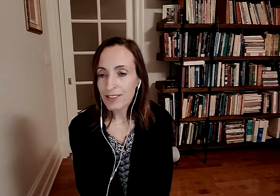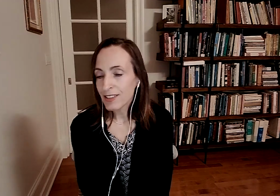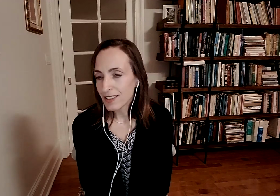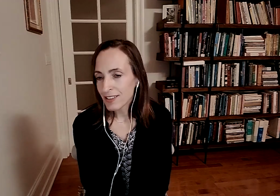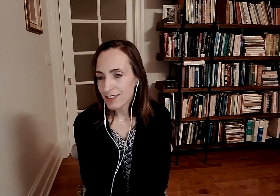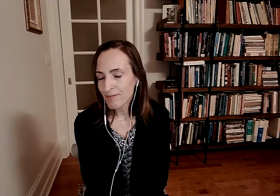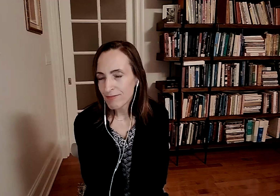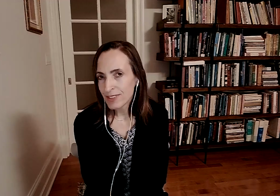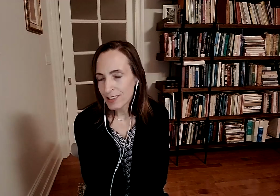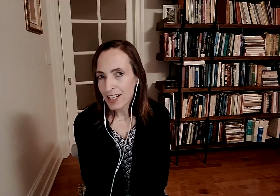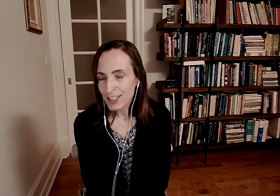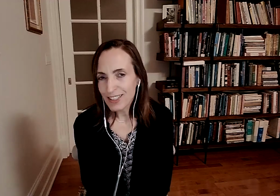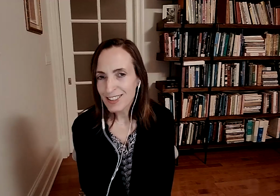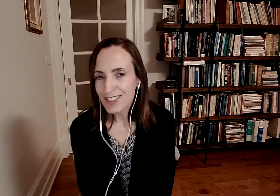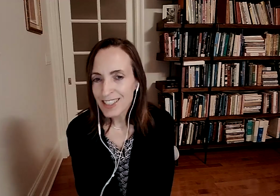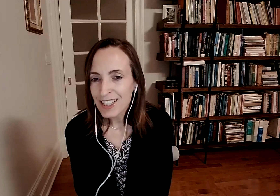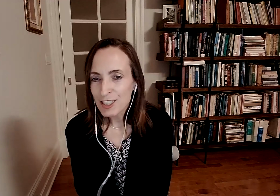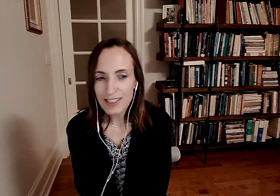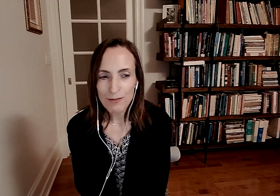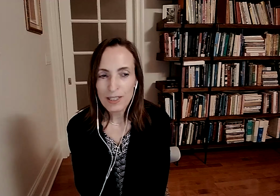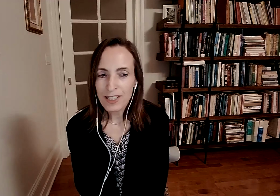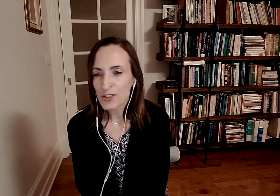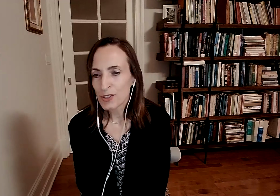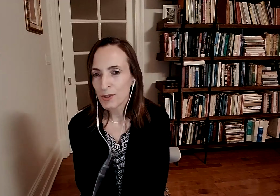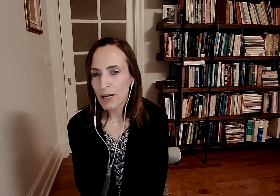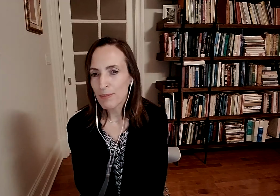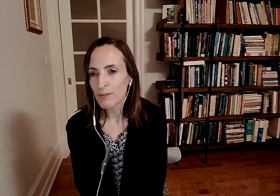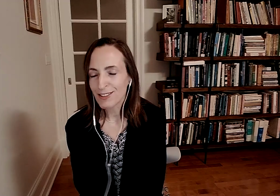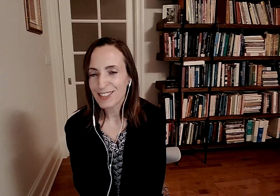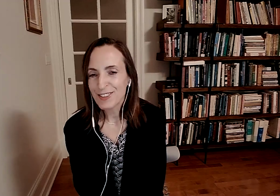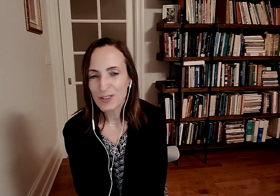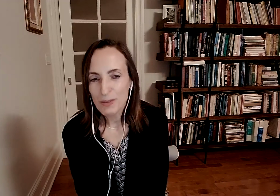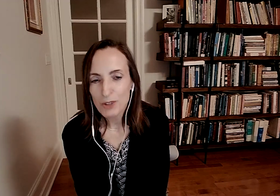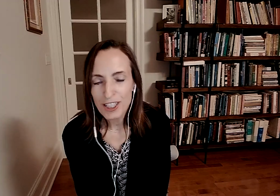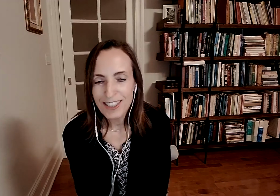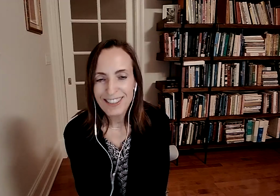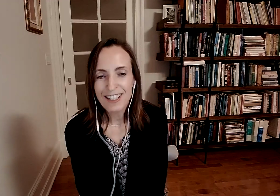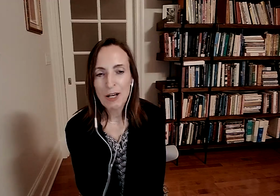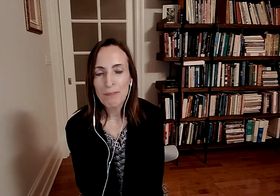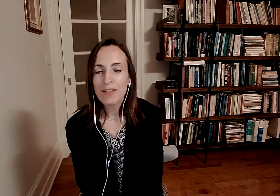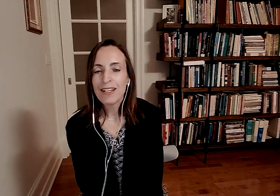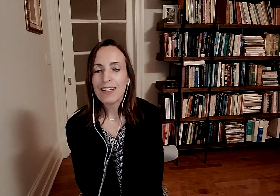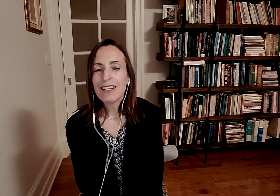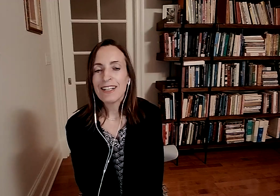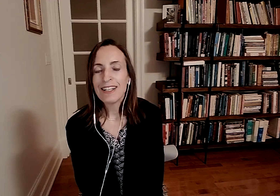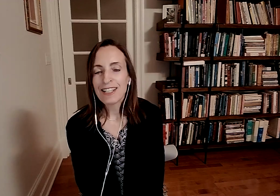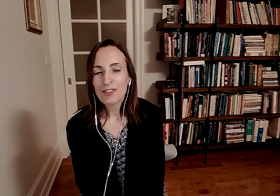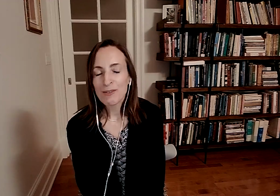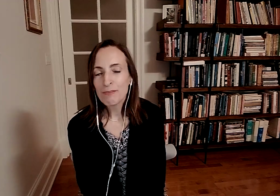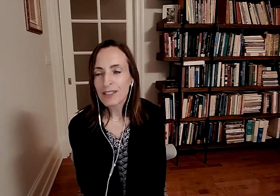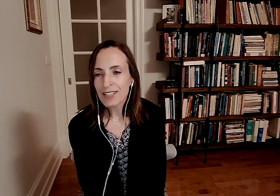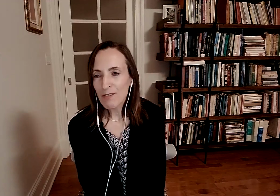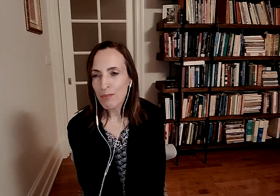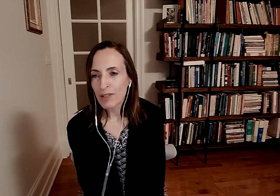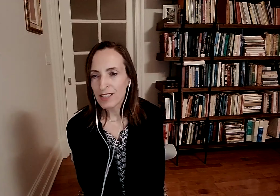not done an eye tracking study that relates to rapid prosody transcription. And I